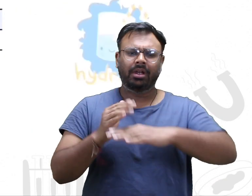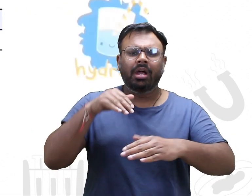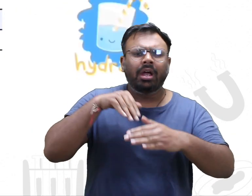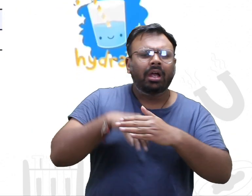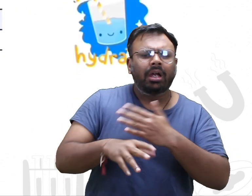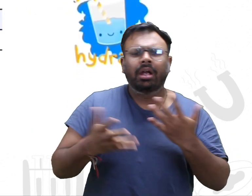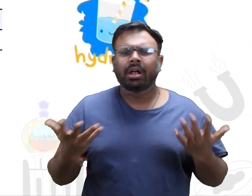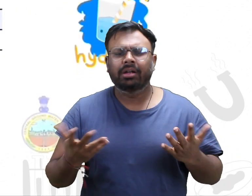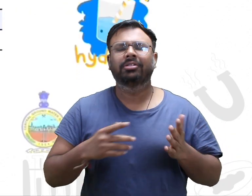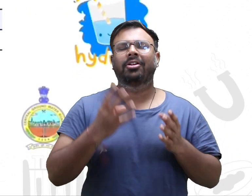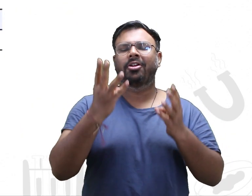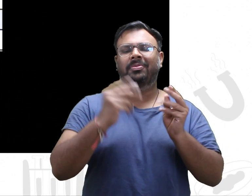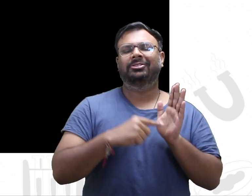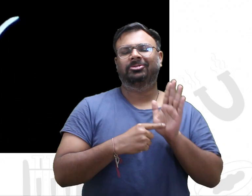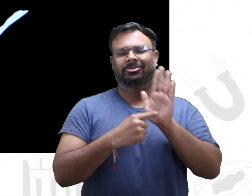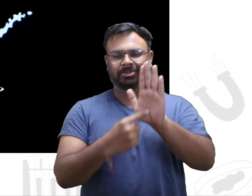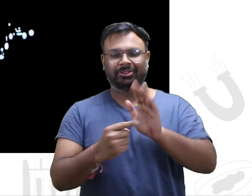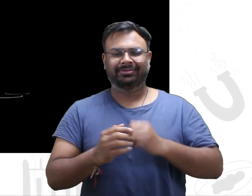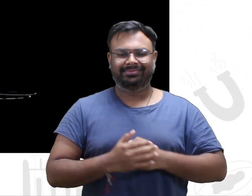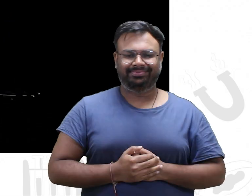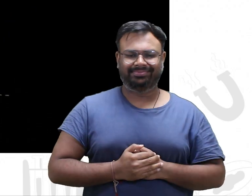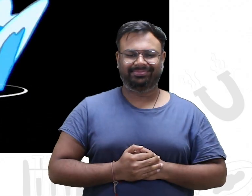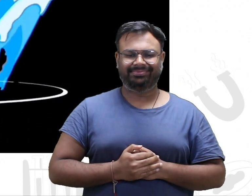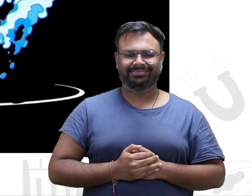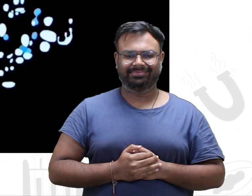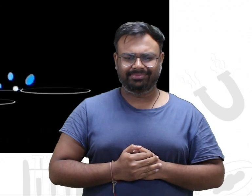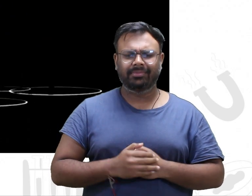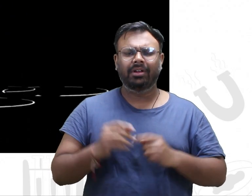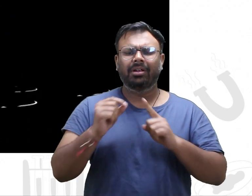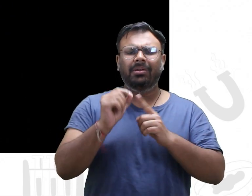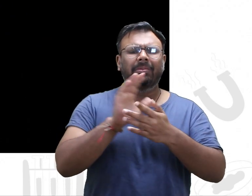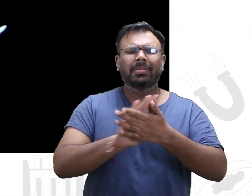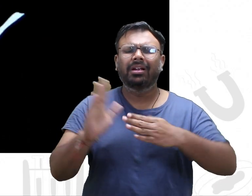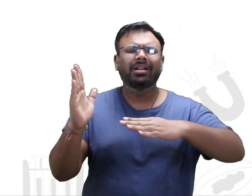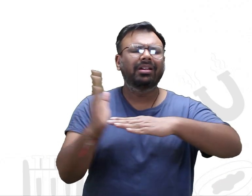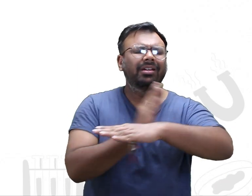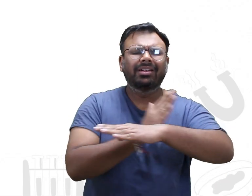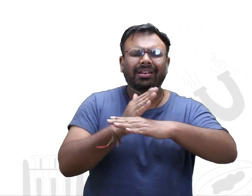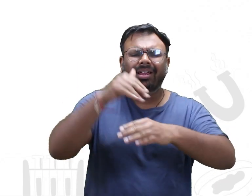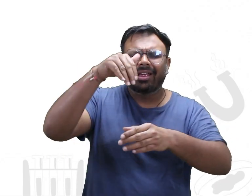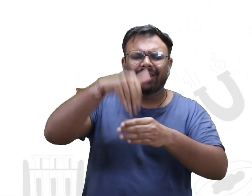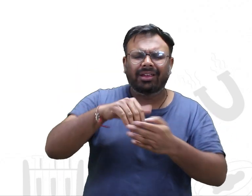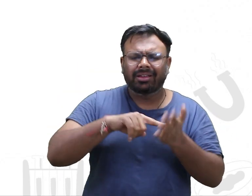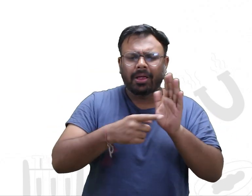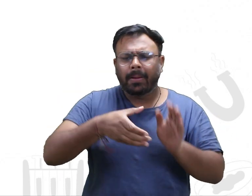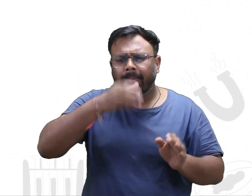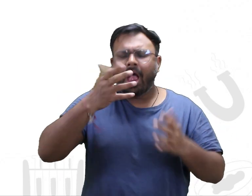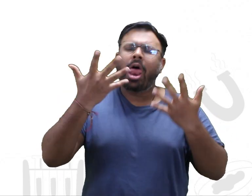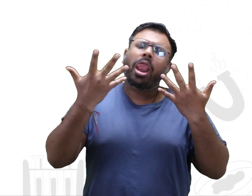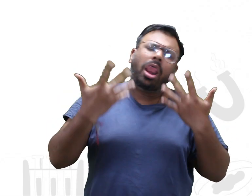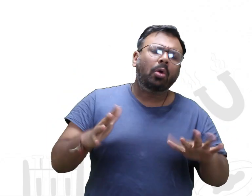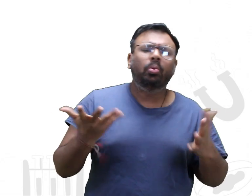pH of drinking water can be measured using a pen type pH meter. The pH of most drinking water